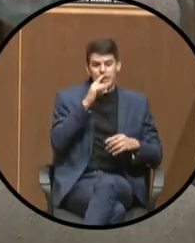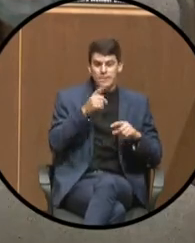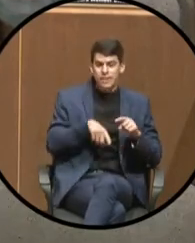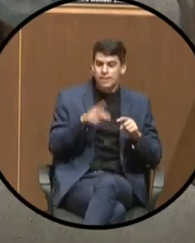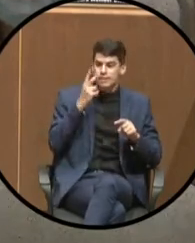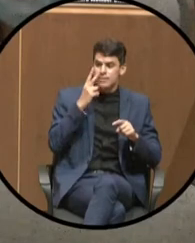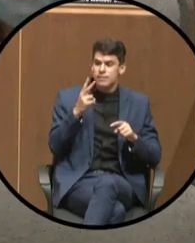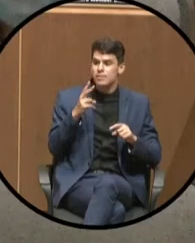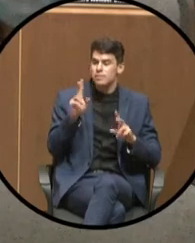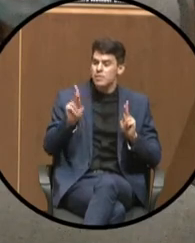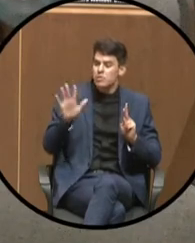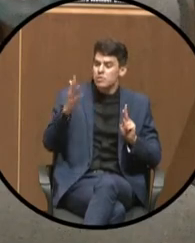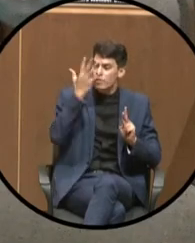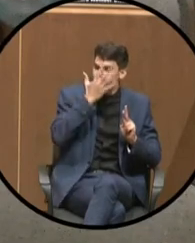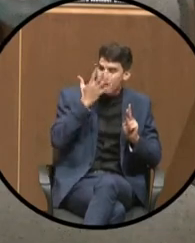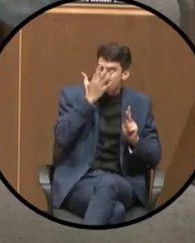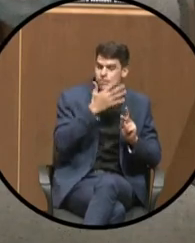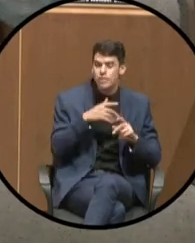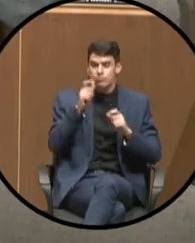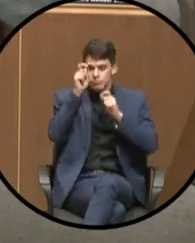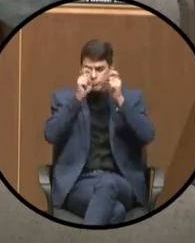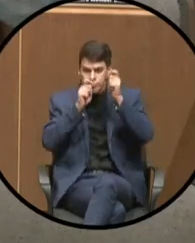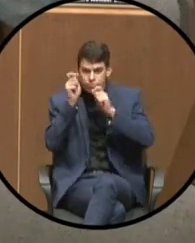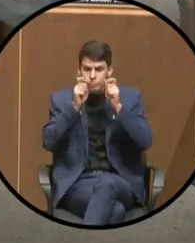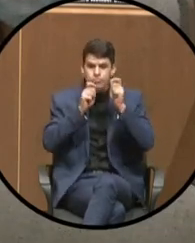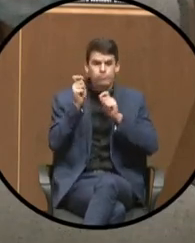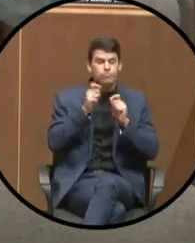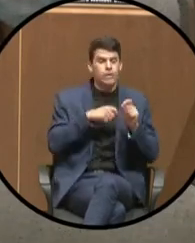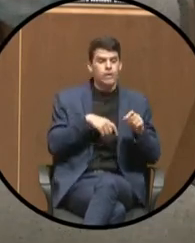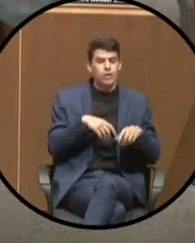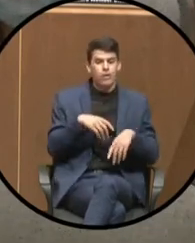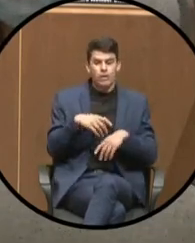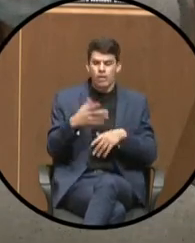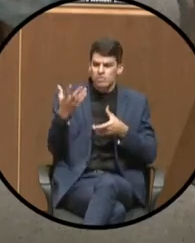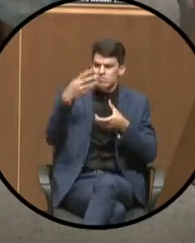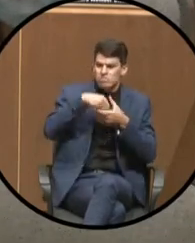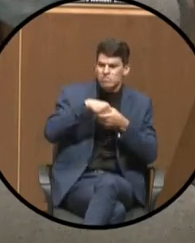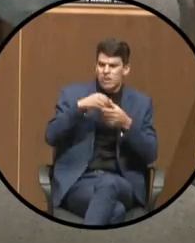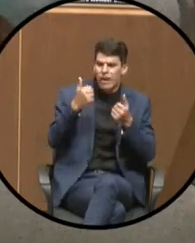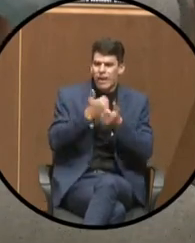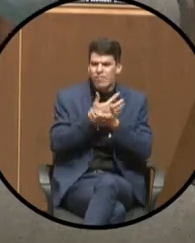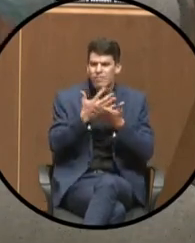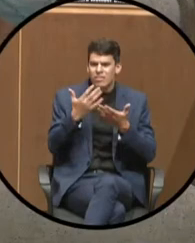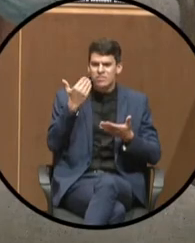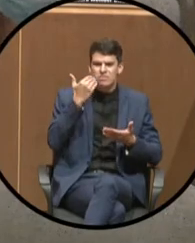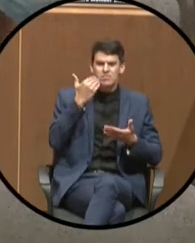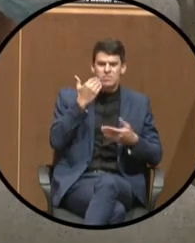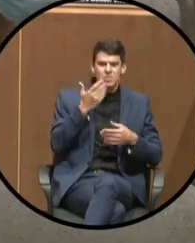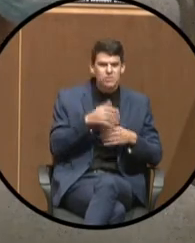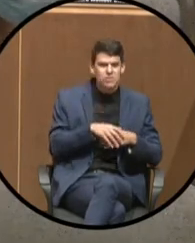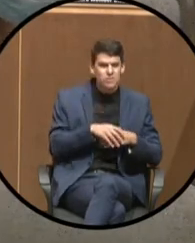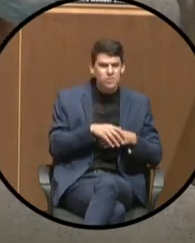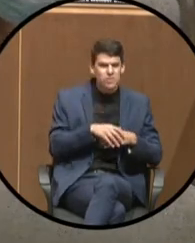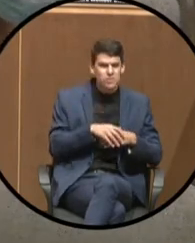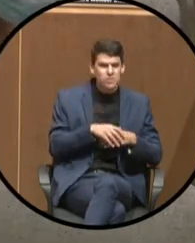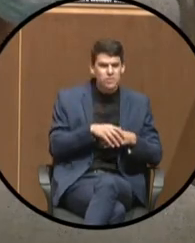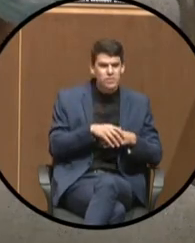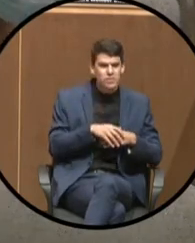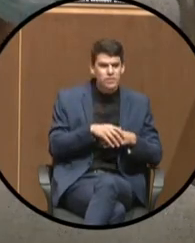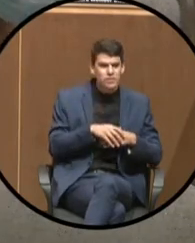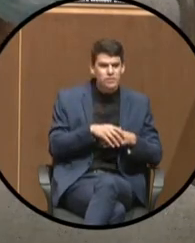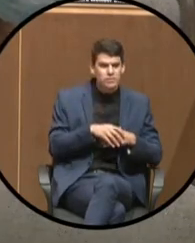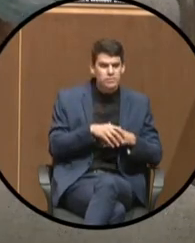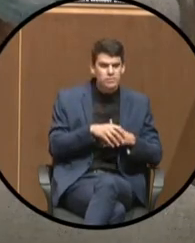smiles, the inflection of their face and things of that nature, being able to run and play and freely without having